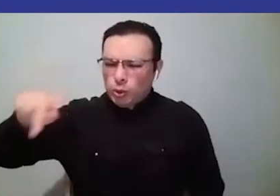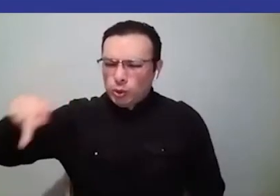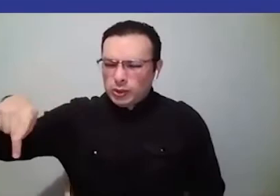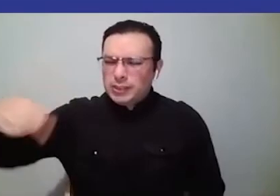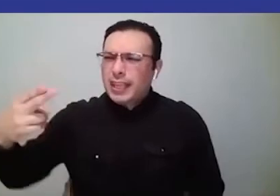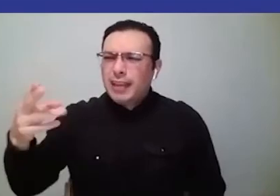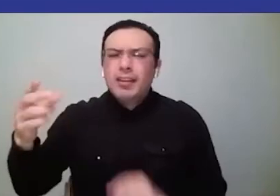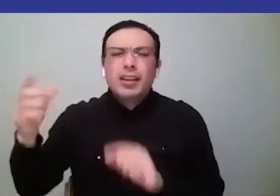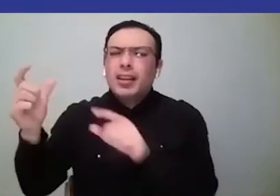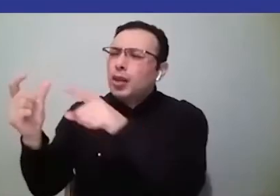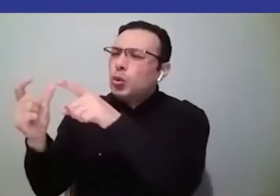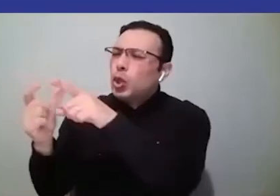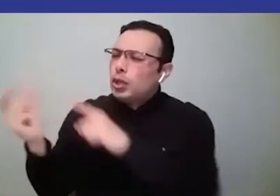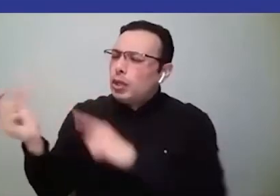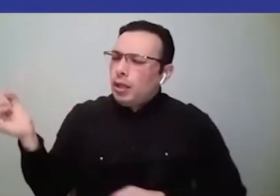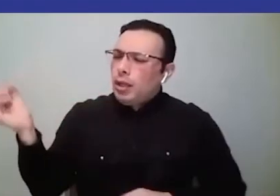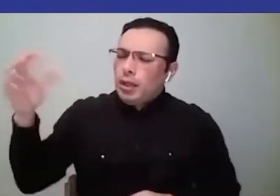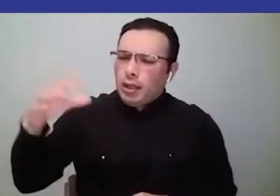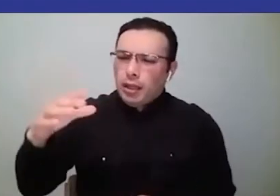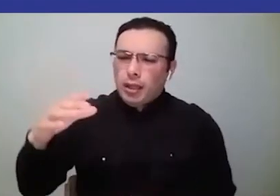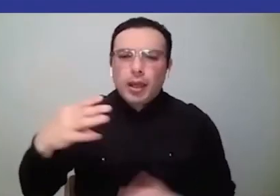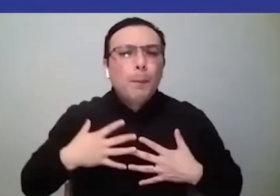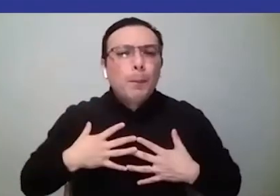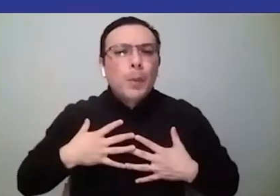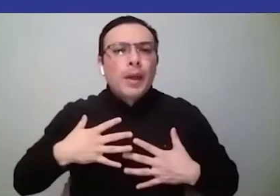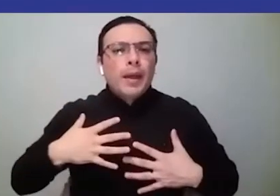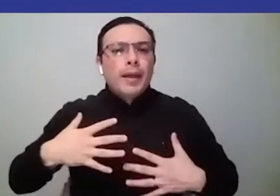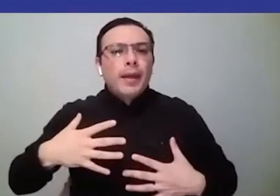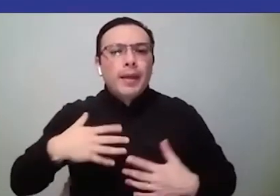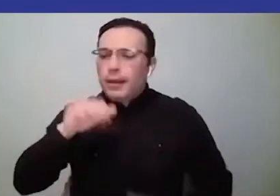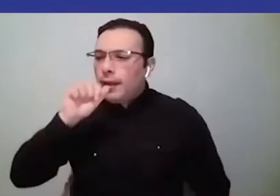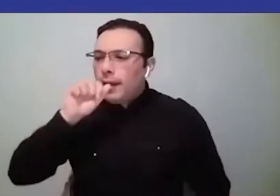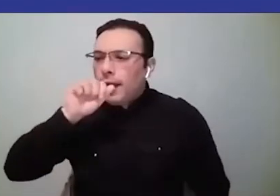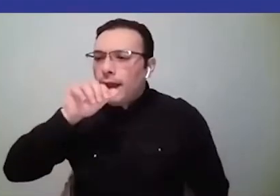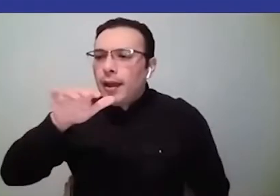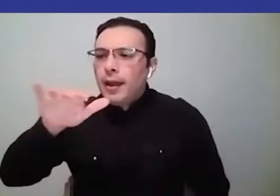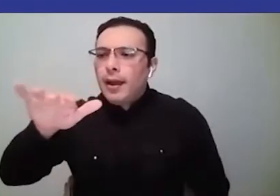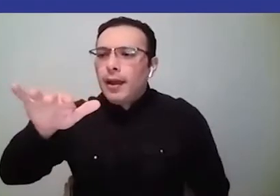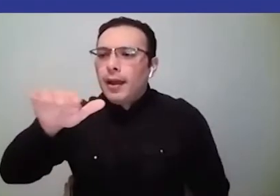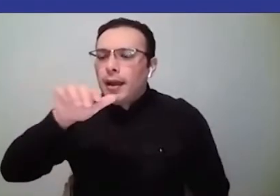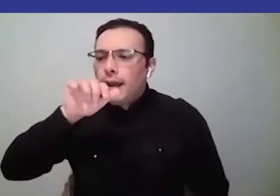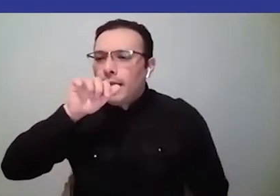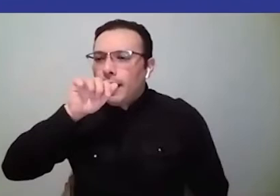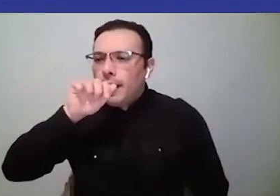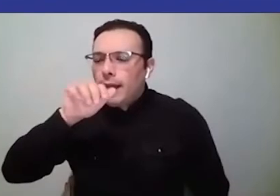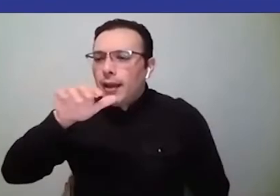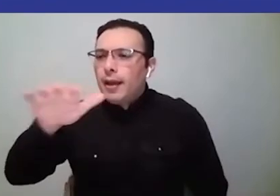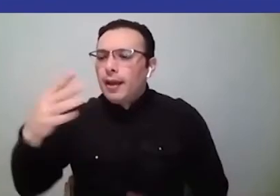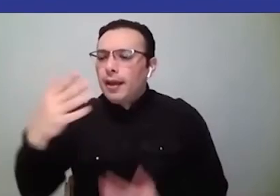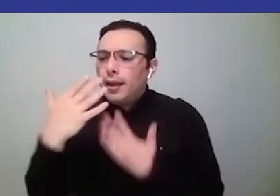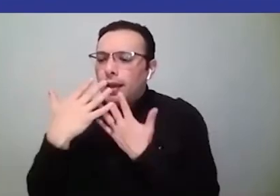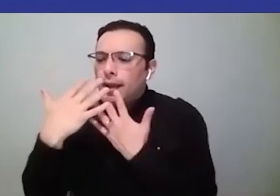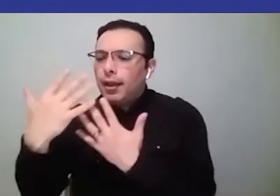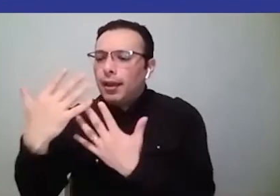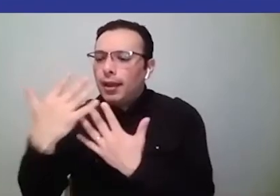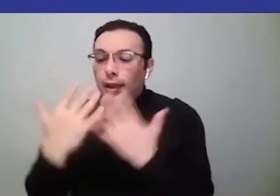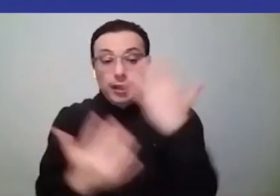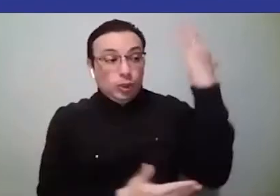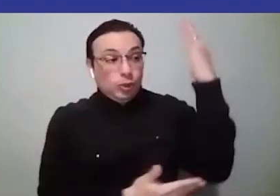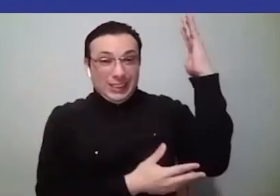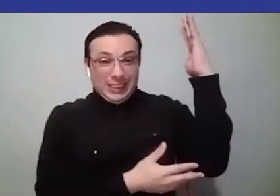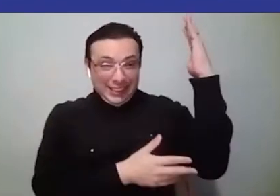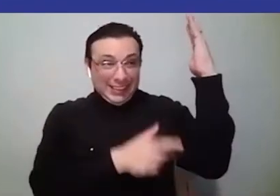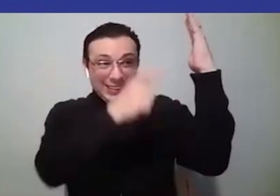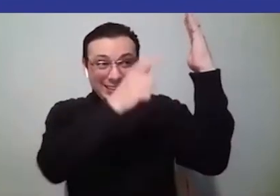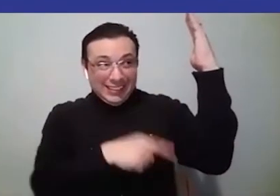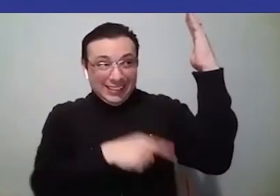and we started talking about sharing of breath and respiratory of human beings and of tree beings. And then I think I asked, like,